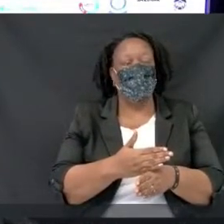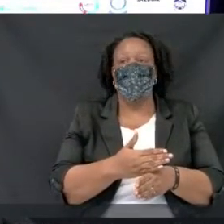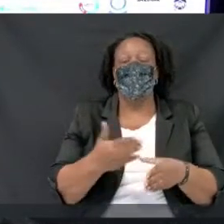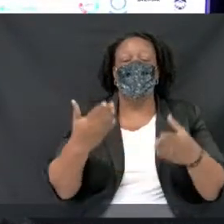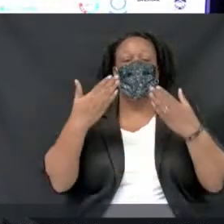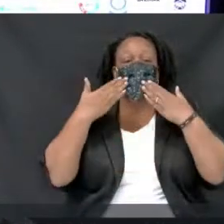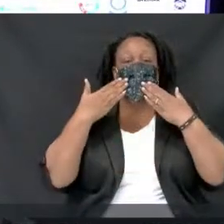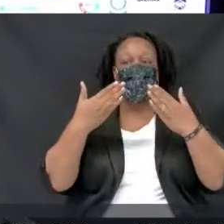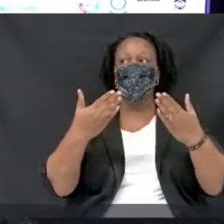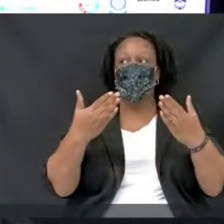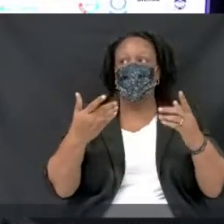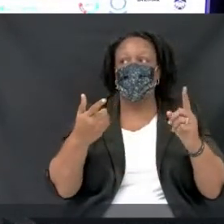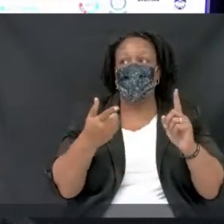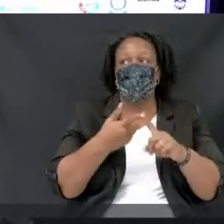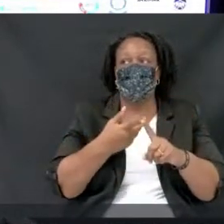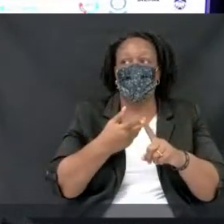thank